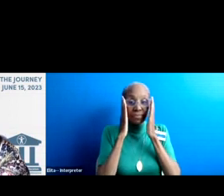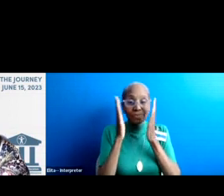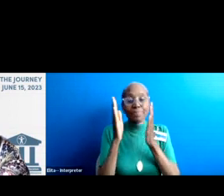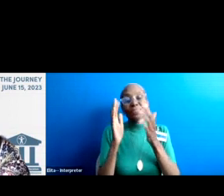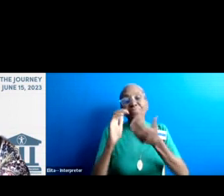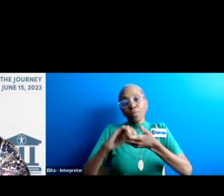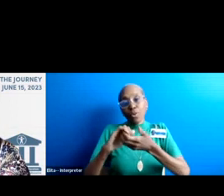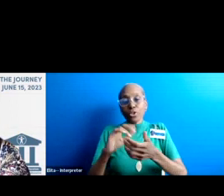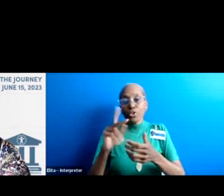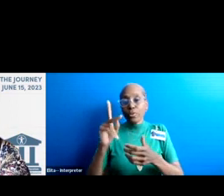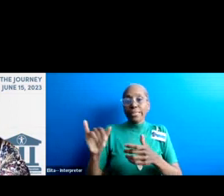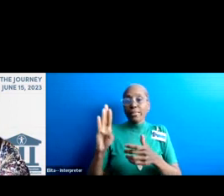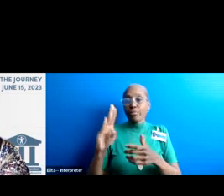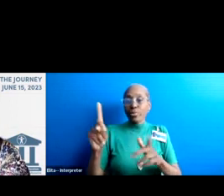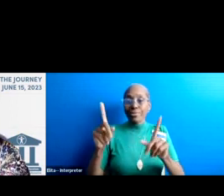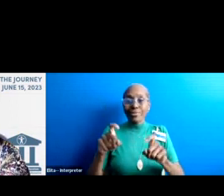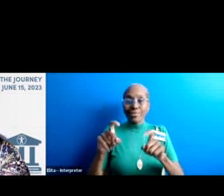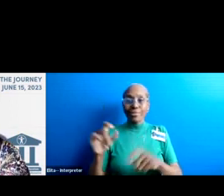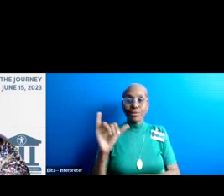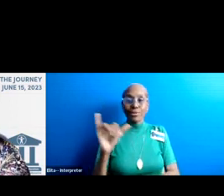partner to keyboard testing that I like.